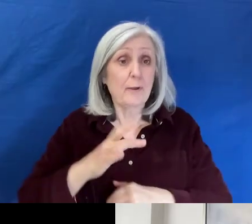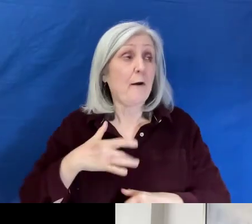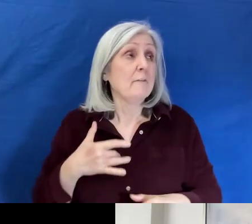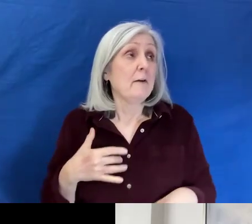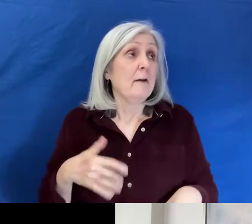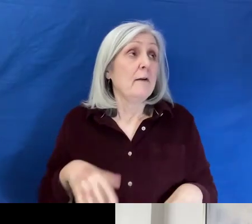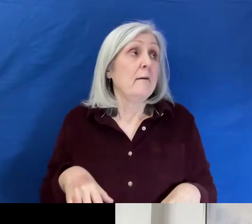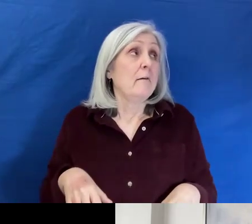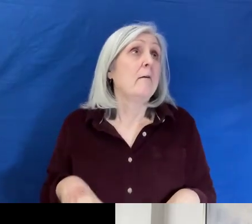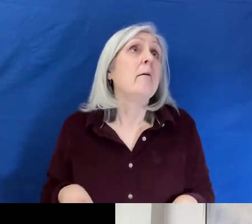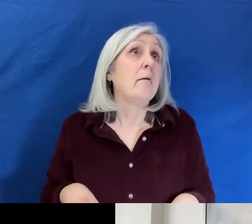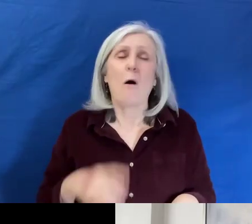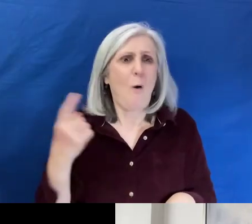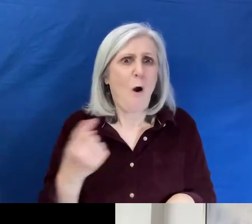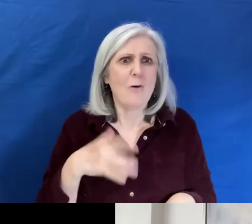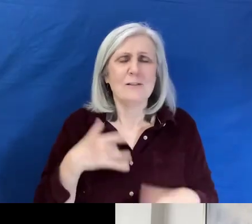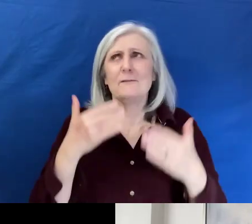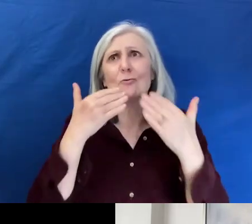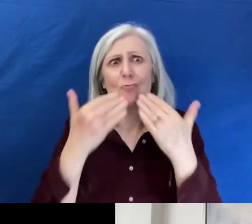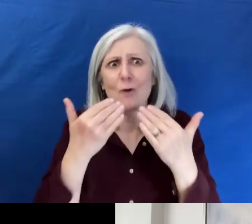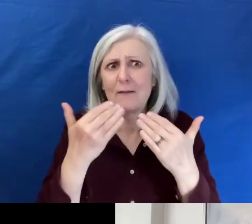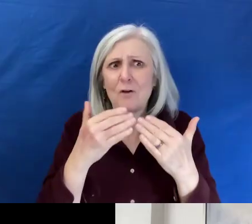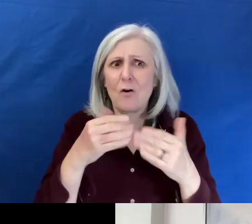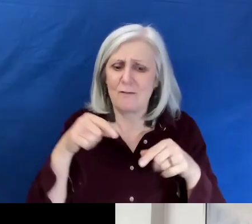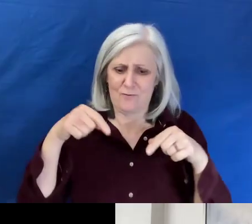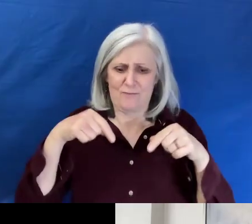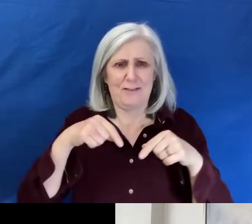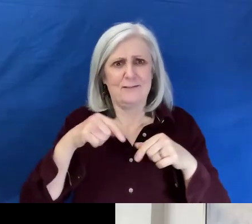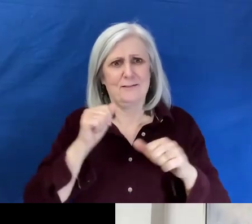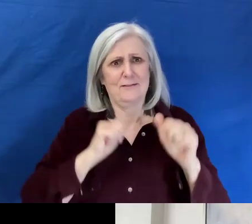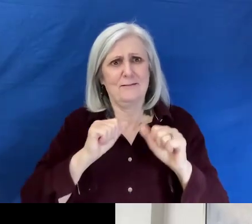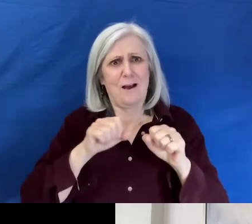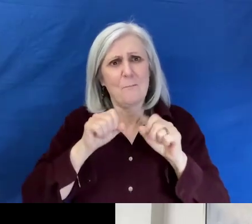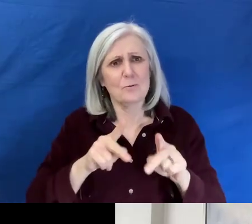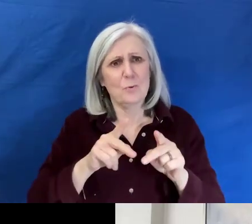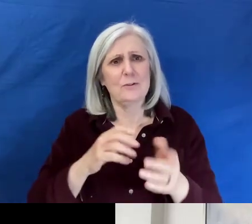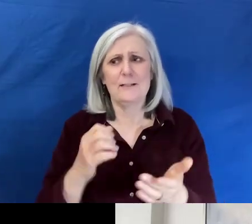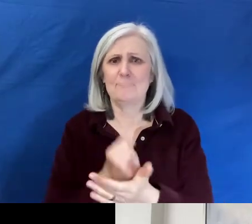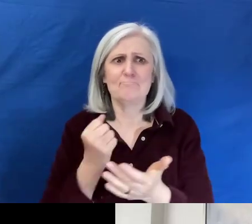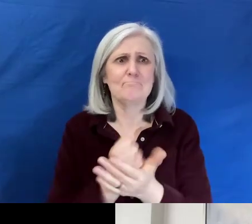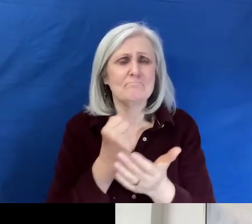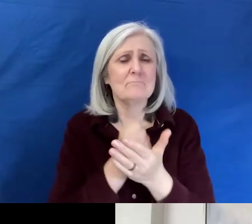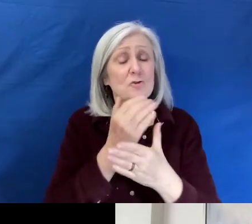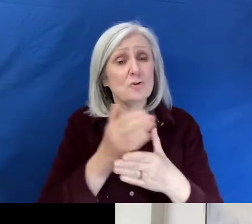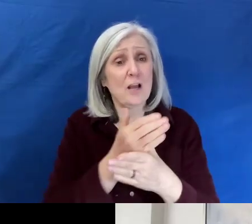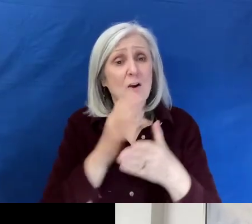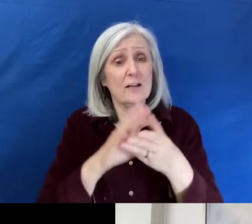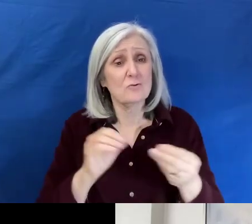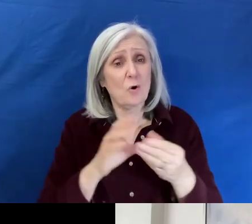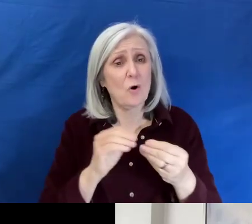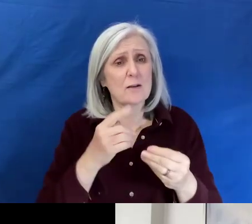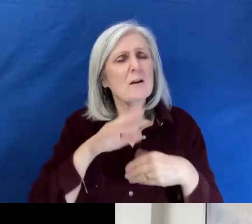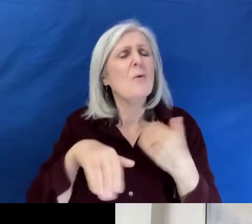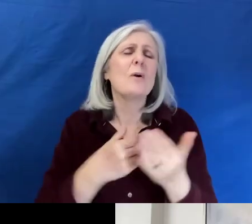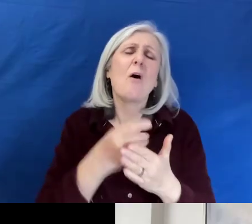so unbelievably grateful for this opportunity and to get to share these stories that I think we all need. We all want to